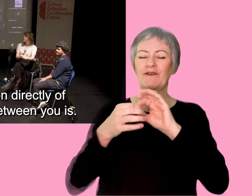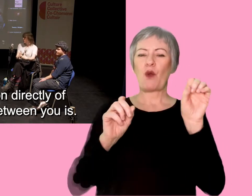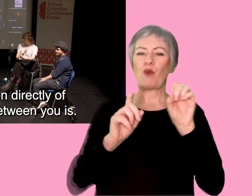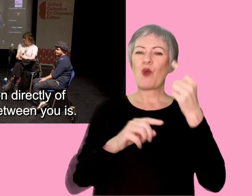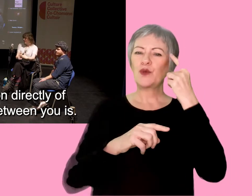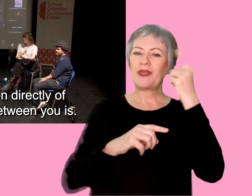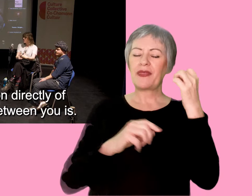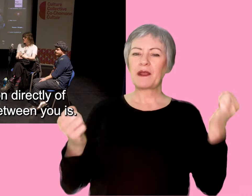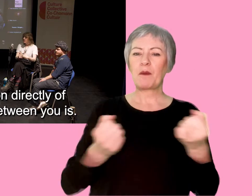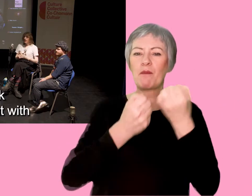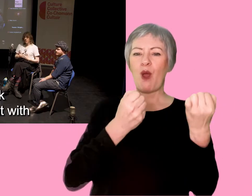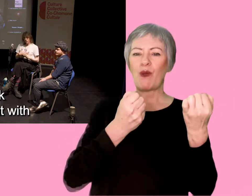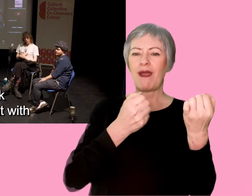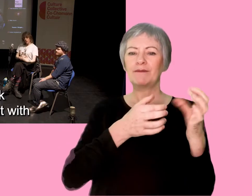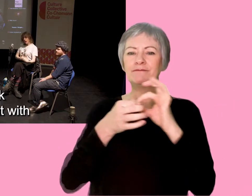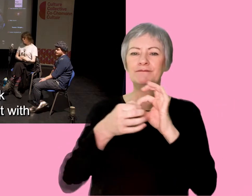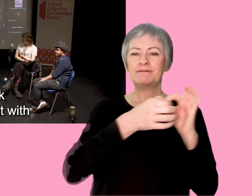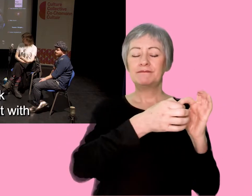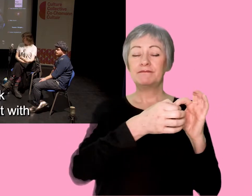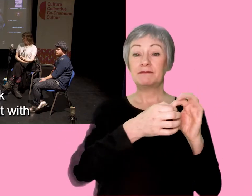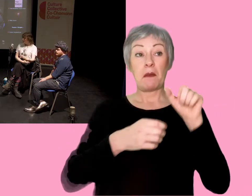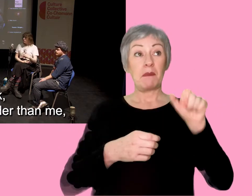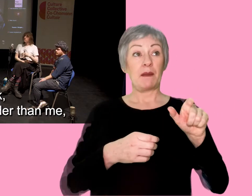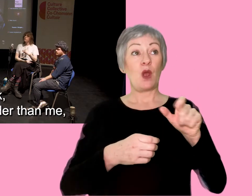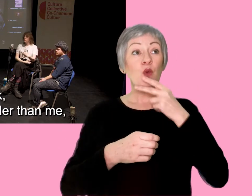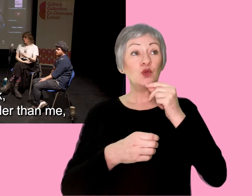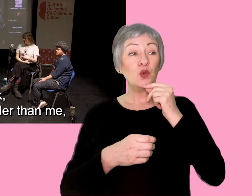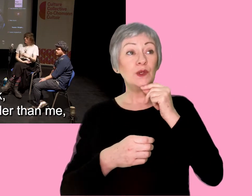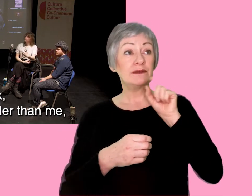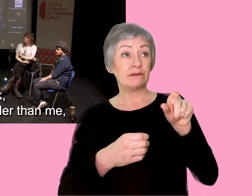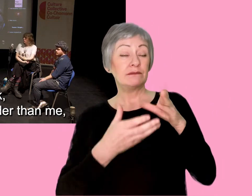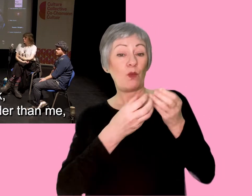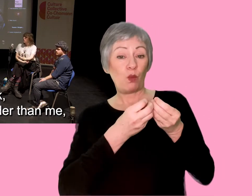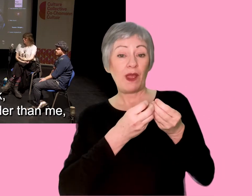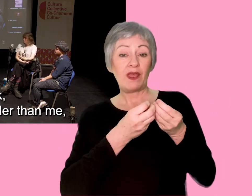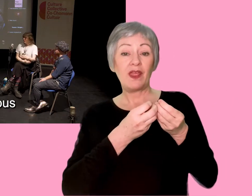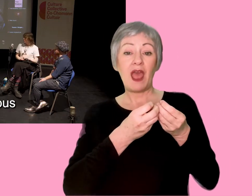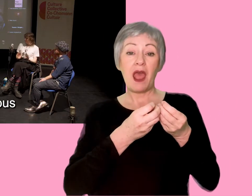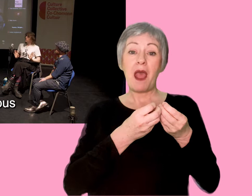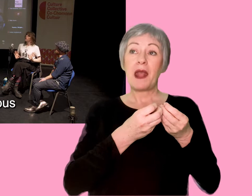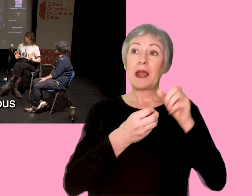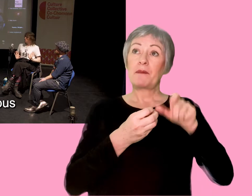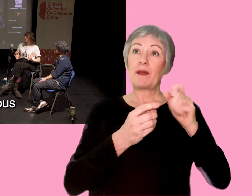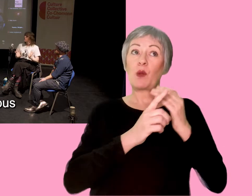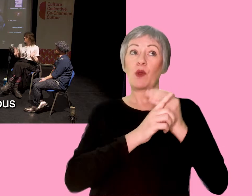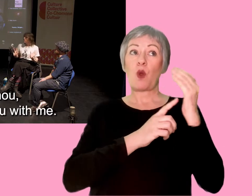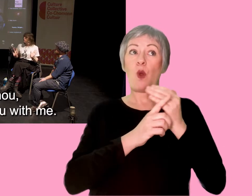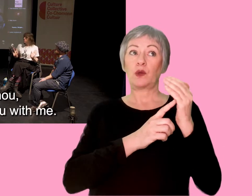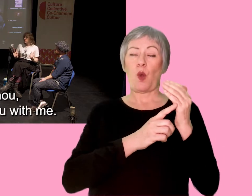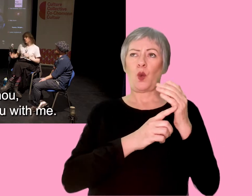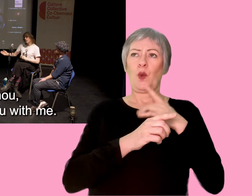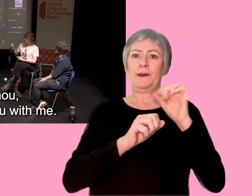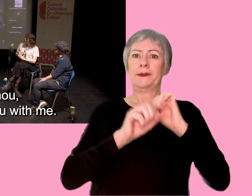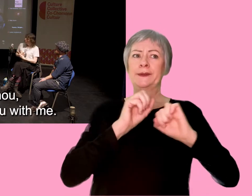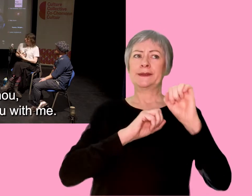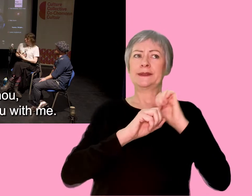the poor between you is. And there's folk that I might use that with, and there's folk, especially folk that are older than me, I'd be very cautious of using